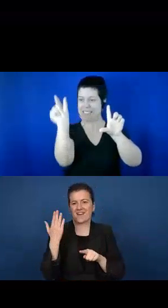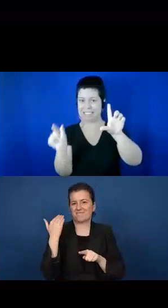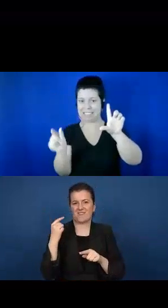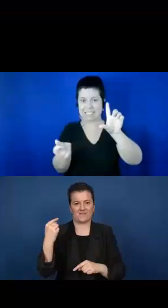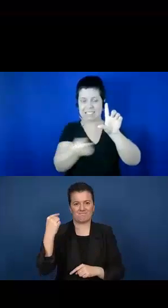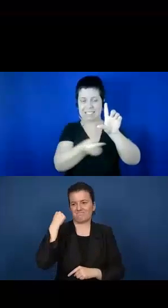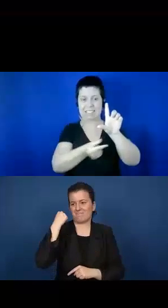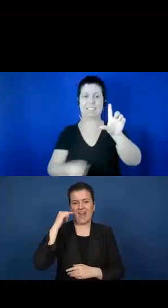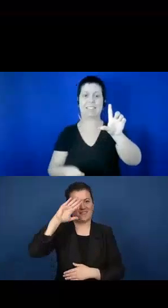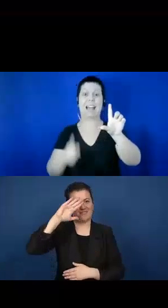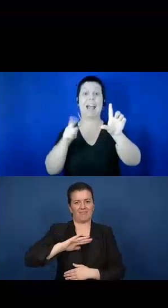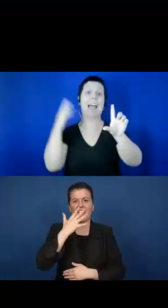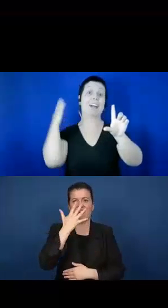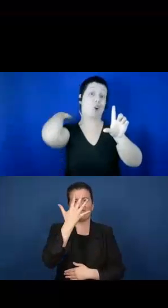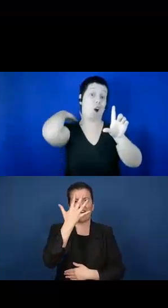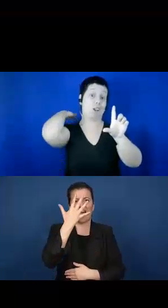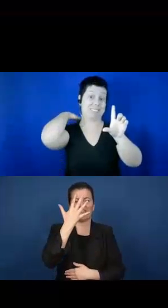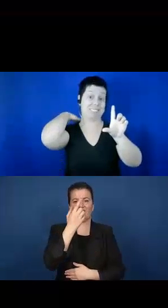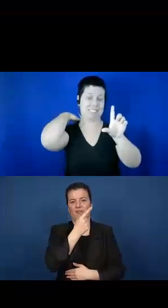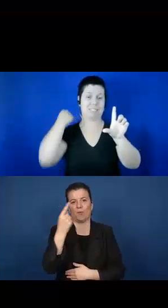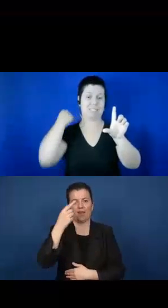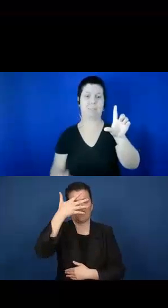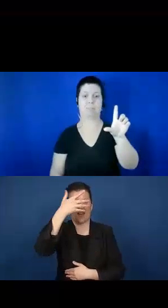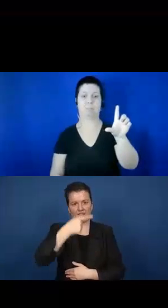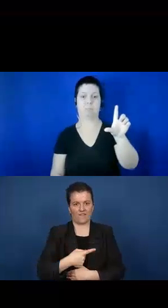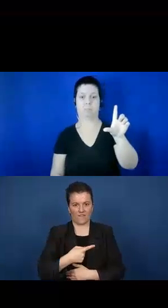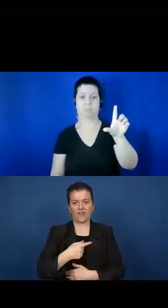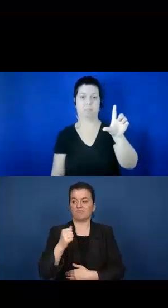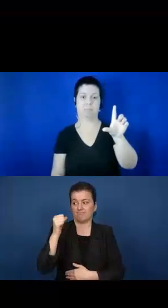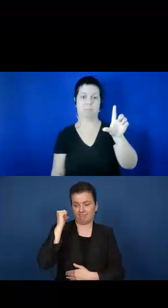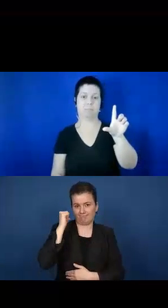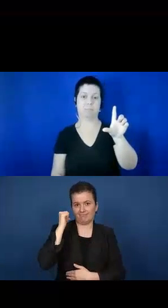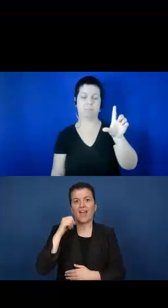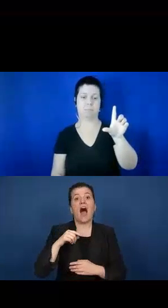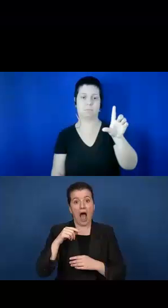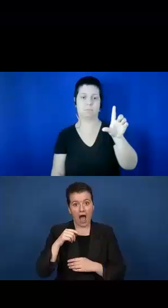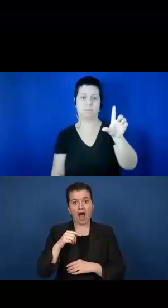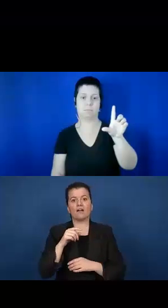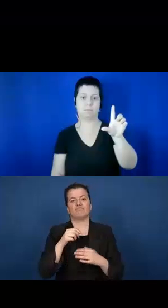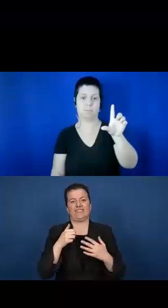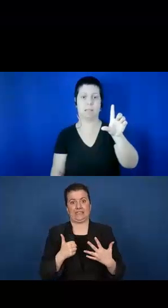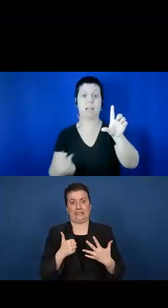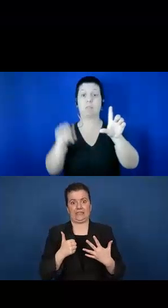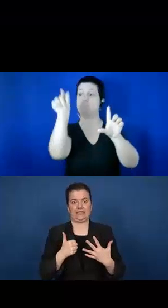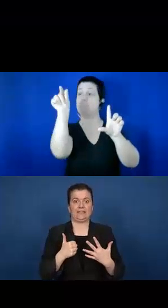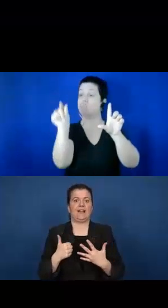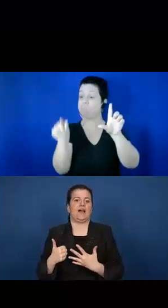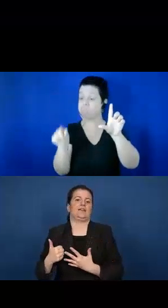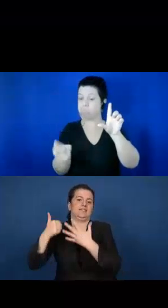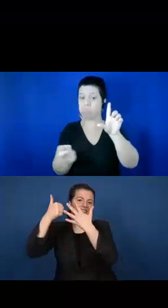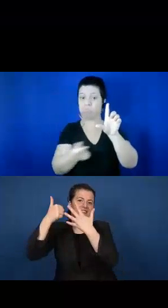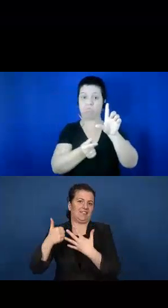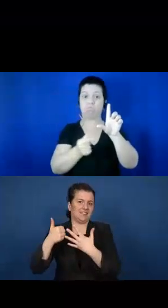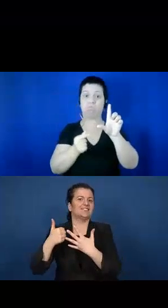back. And then we can, of course, decide where the other 11 actuators will be placed,